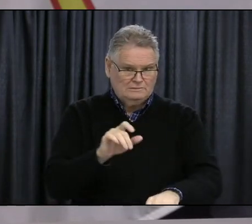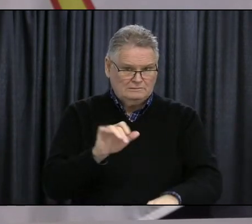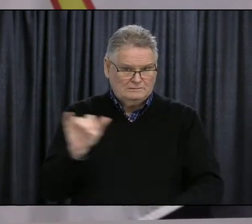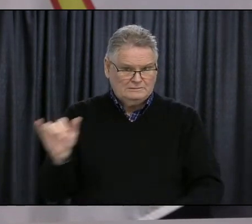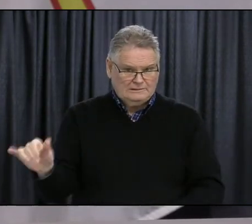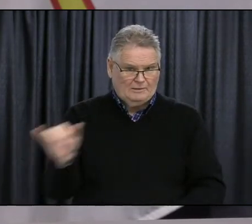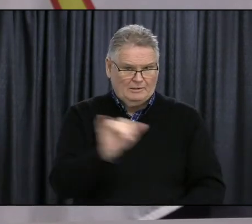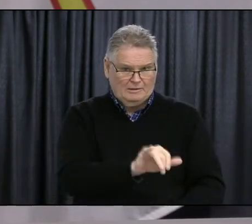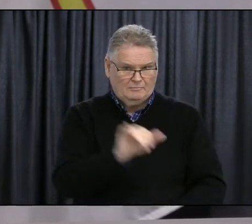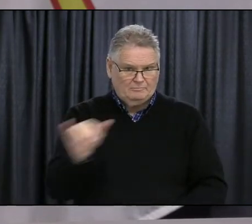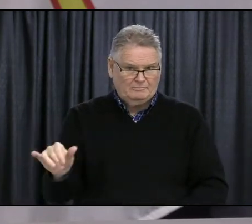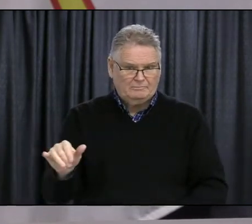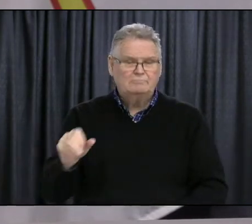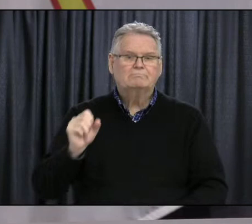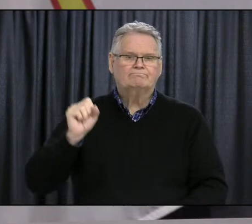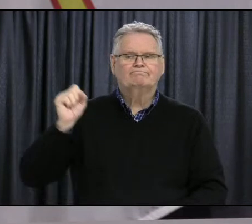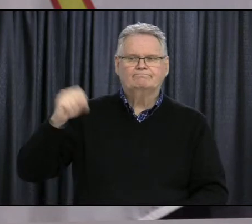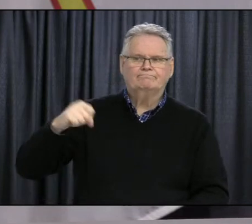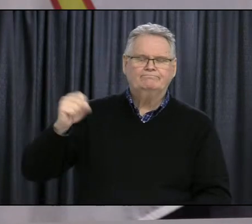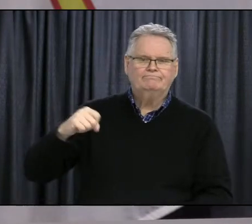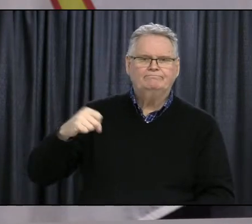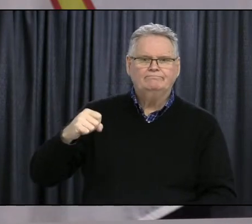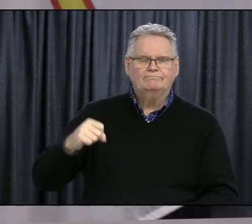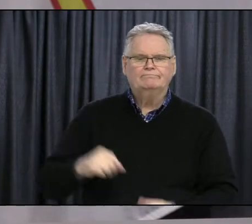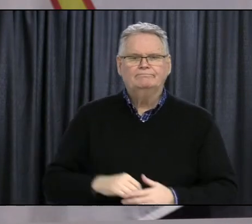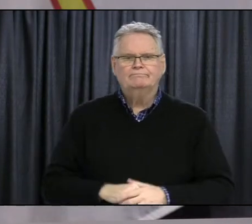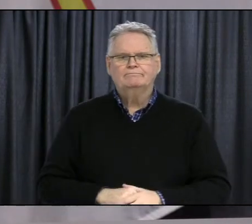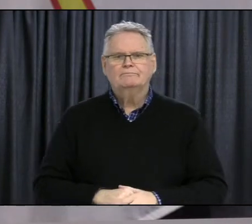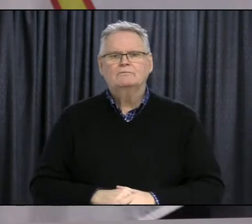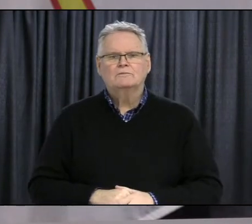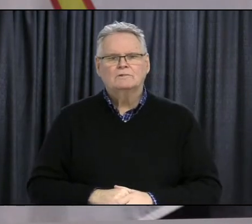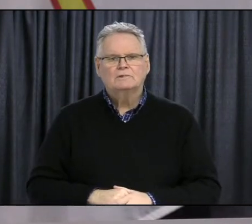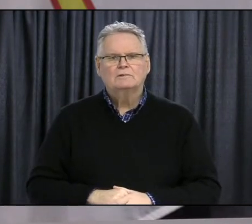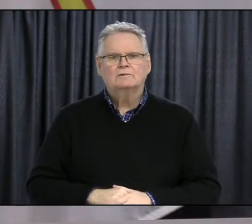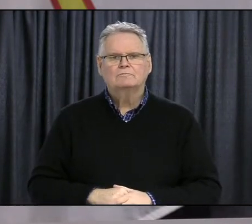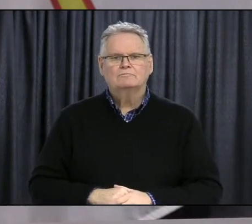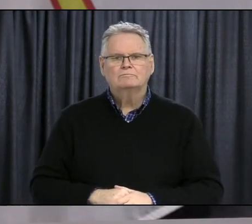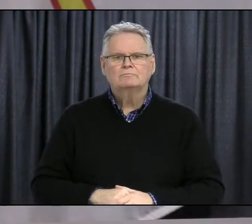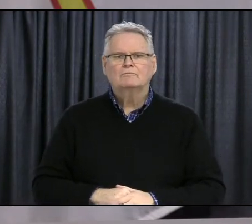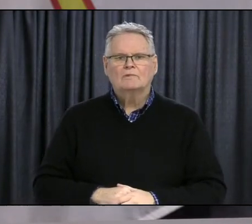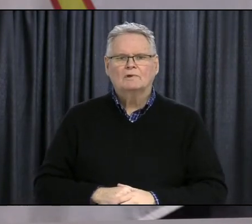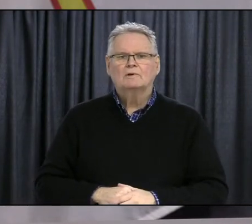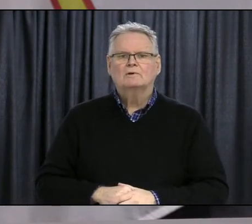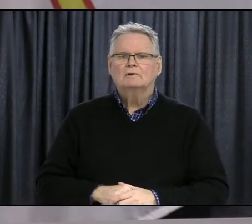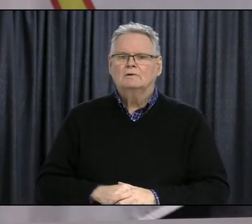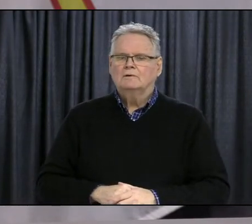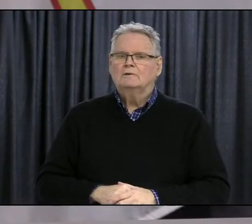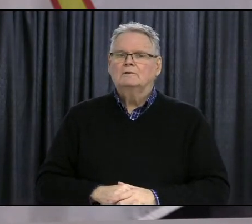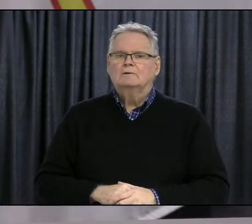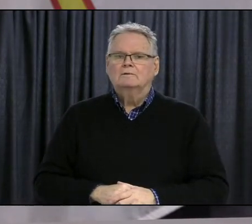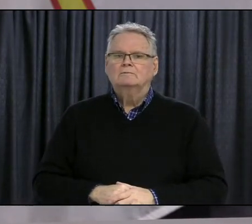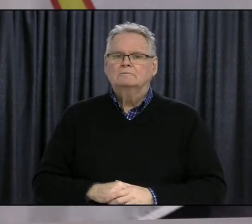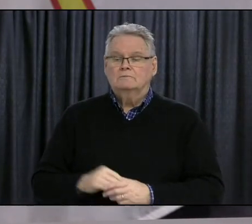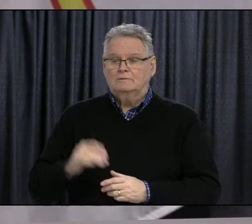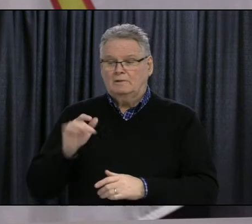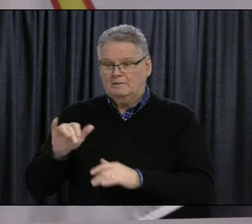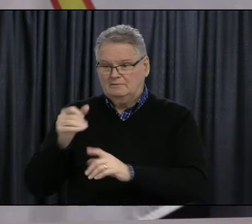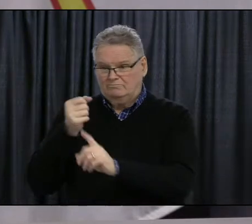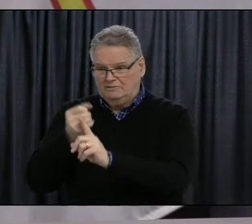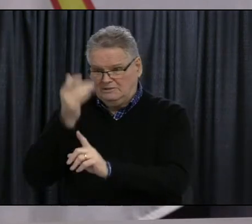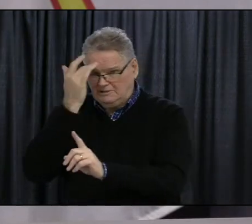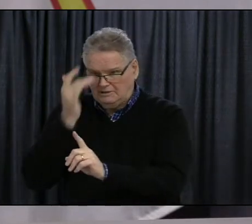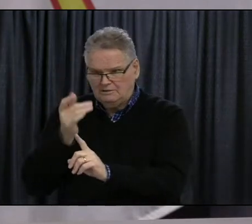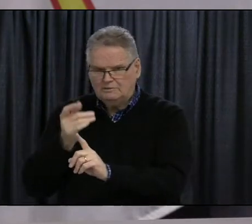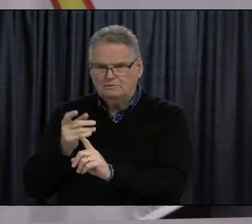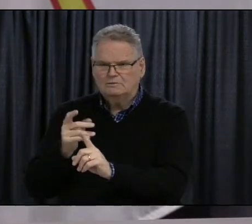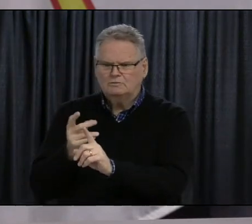been identified are doing a really deep look back in the 2 weeks prior to becoming symptomatic to see